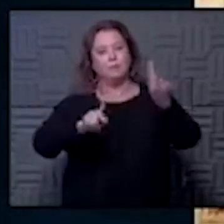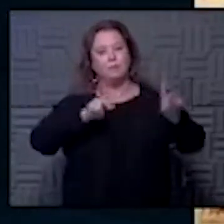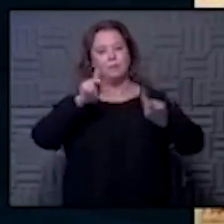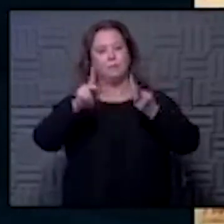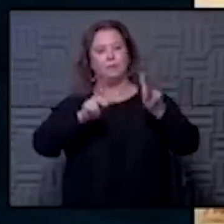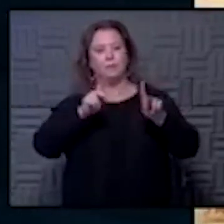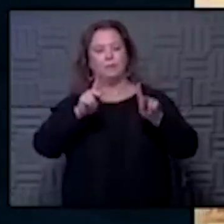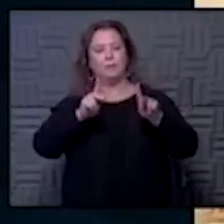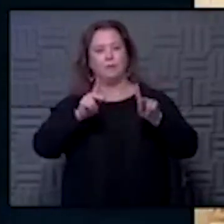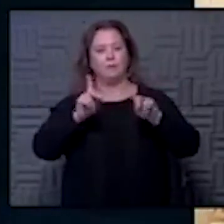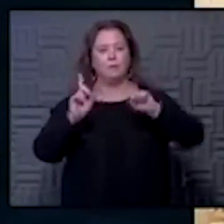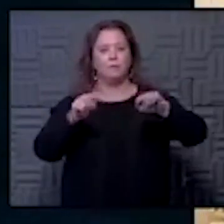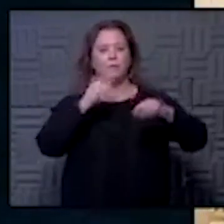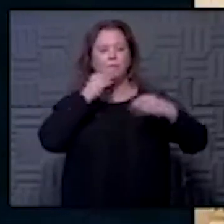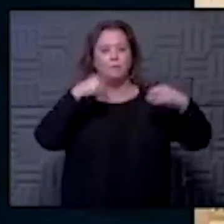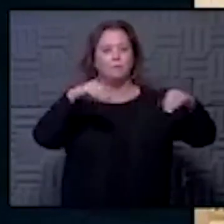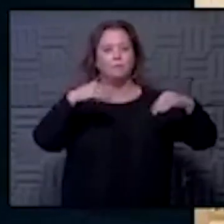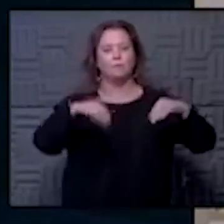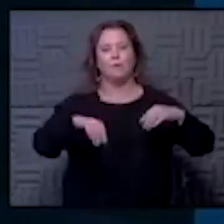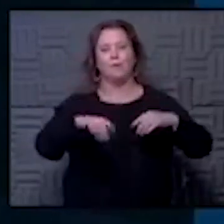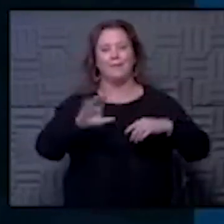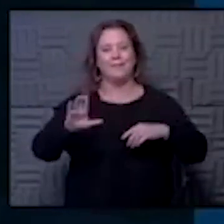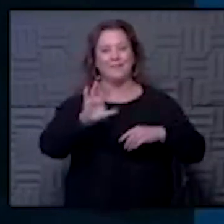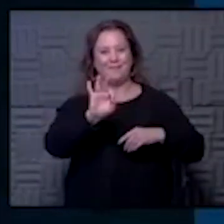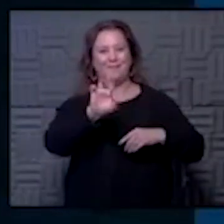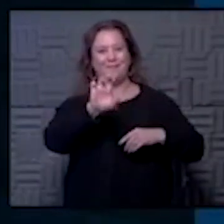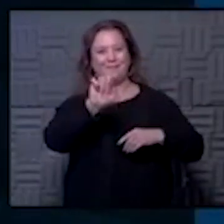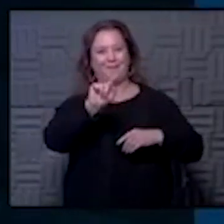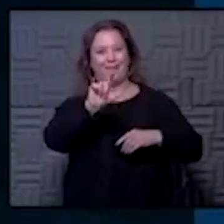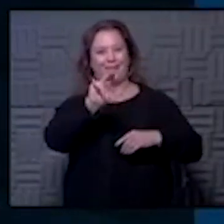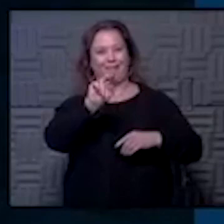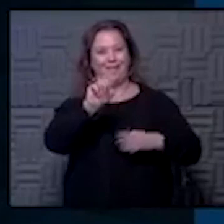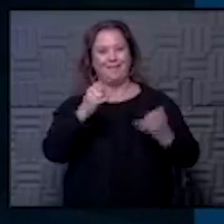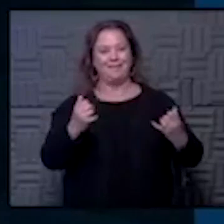are, going to the grocery store who are the front line now.